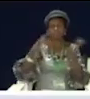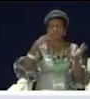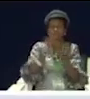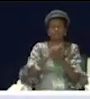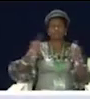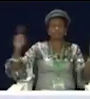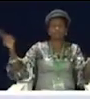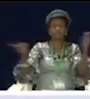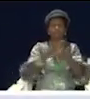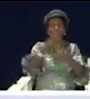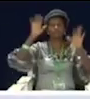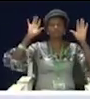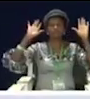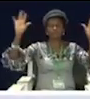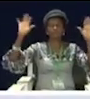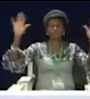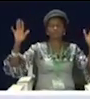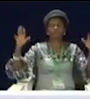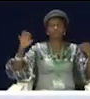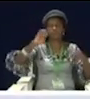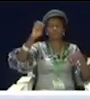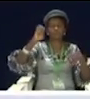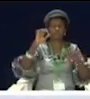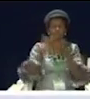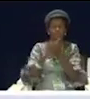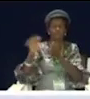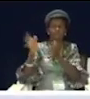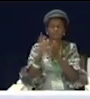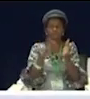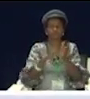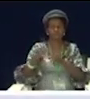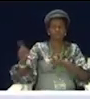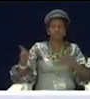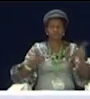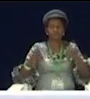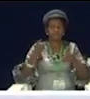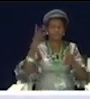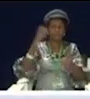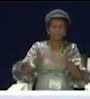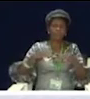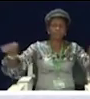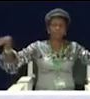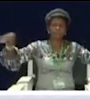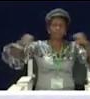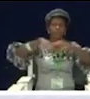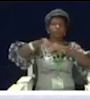first miracle ever that Jesus performed was at a wedding.